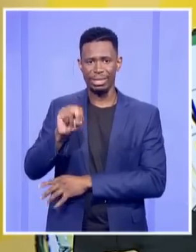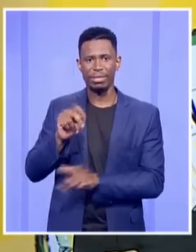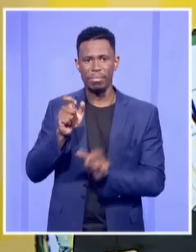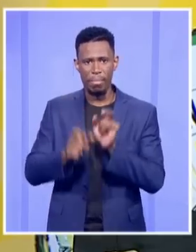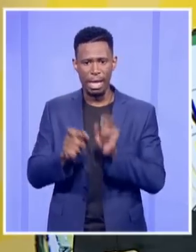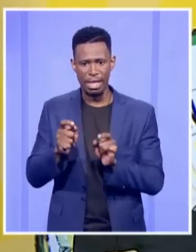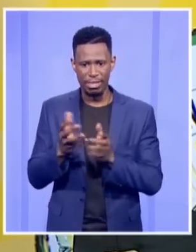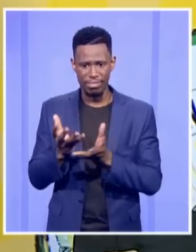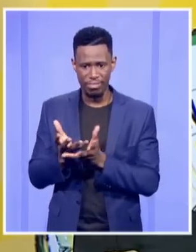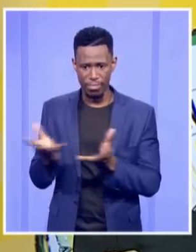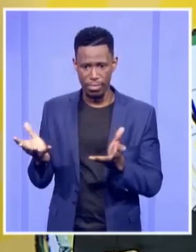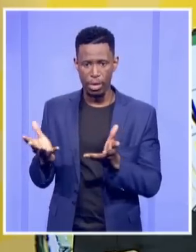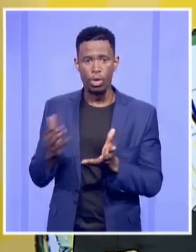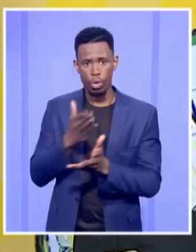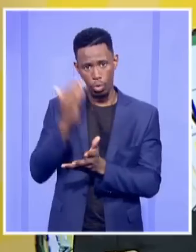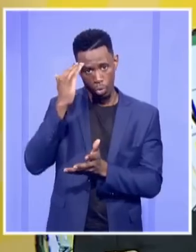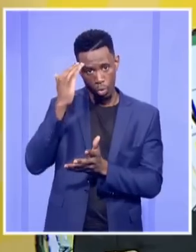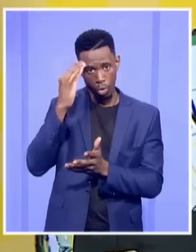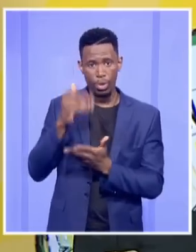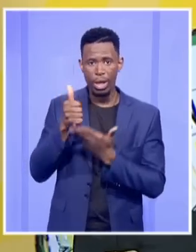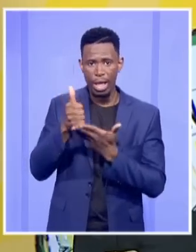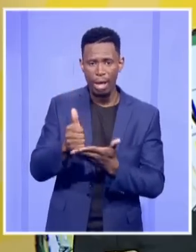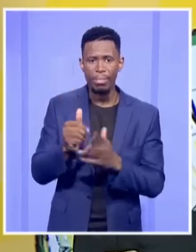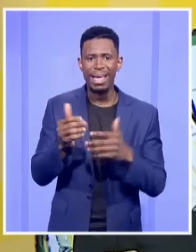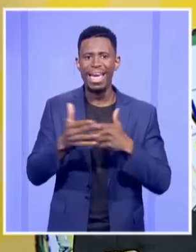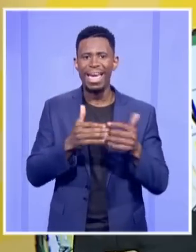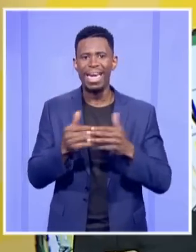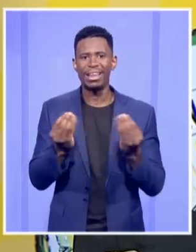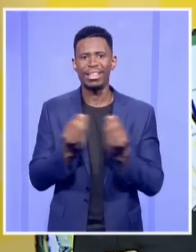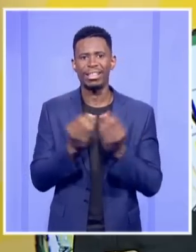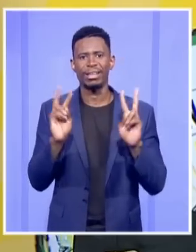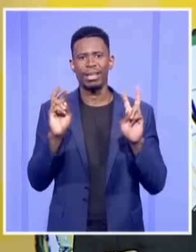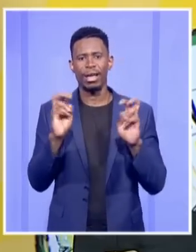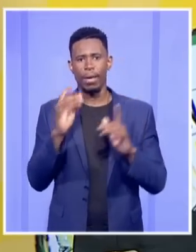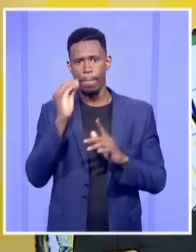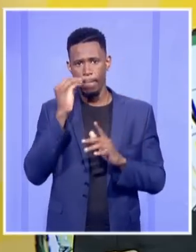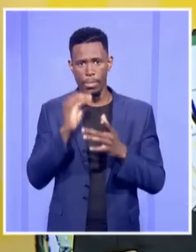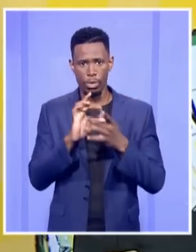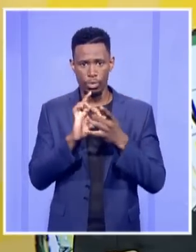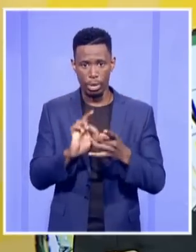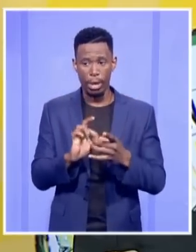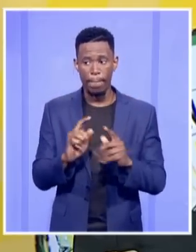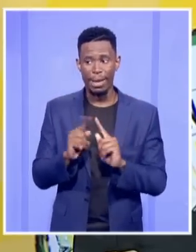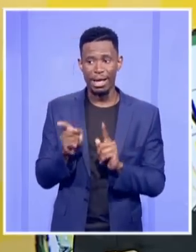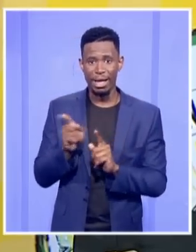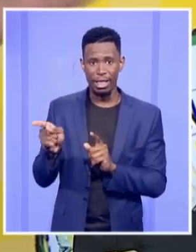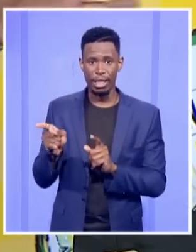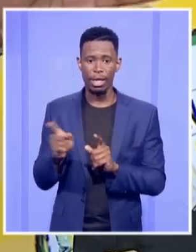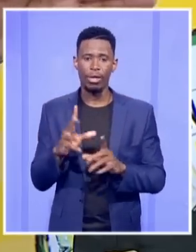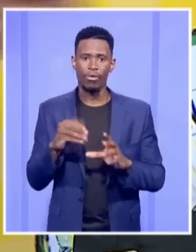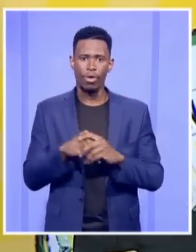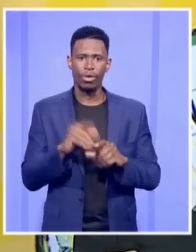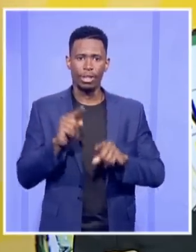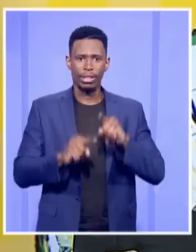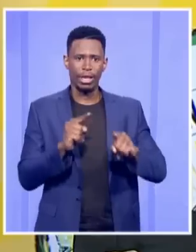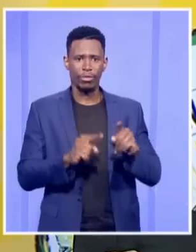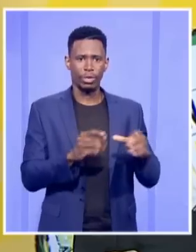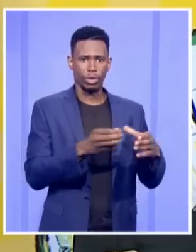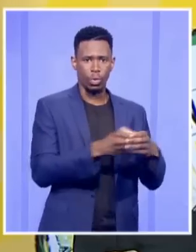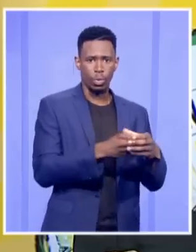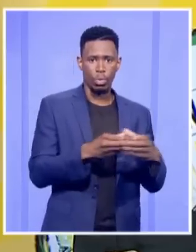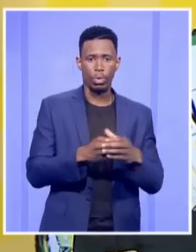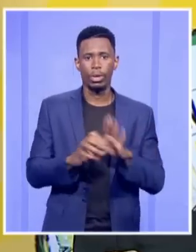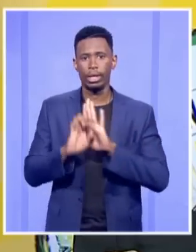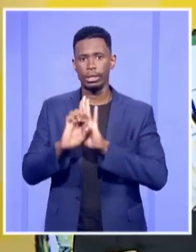So there are comrades who will assist you on media relations, but they fall on different segments, like Comrade